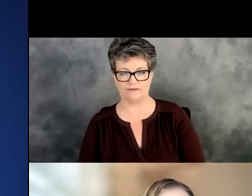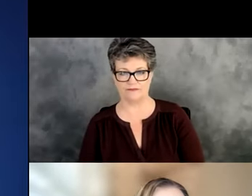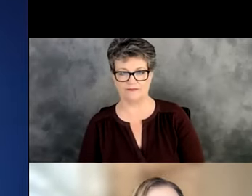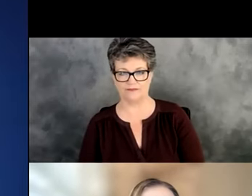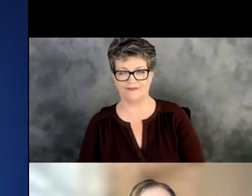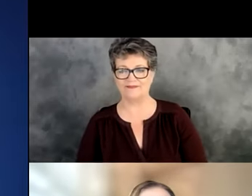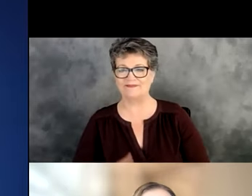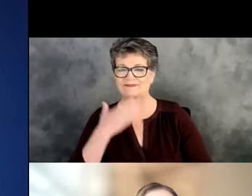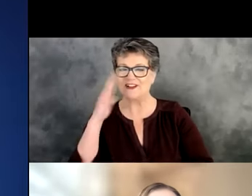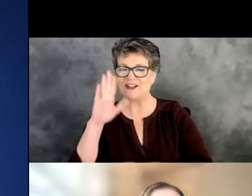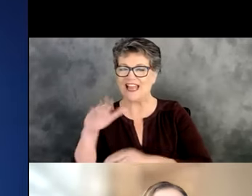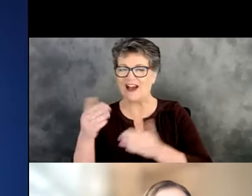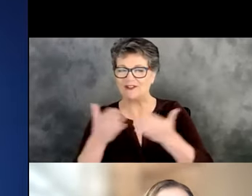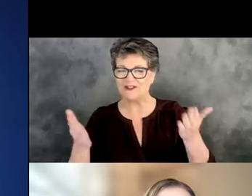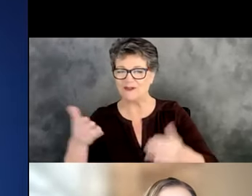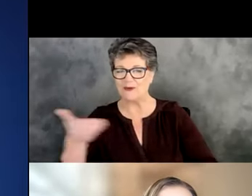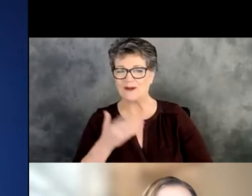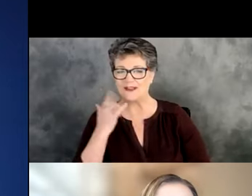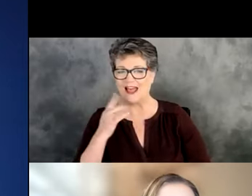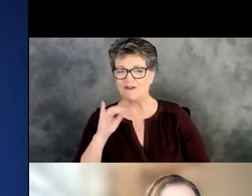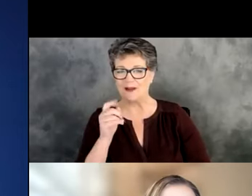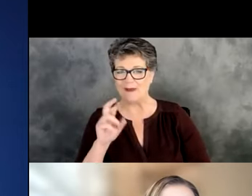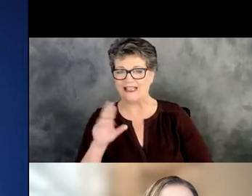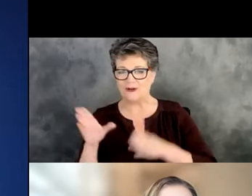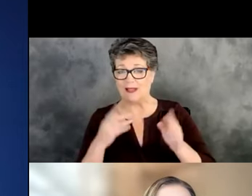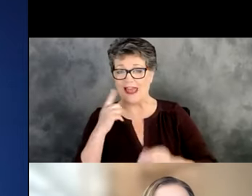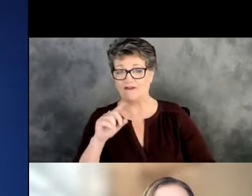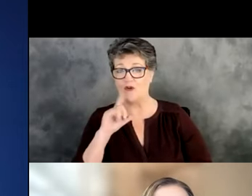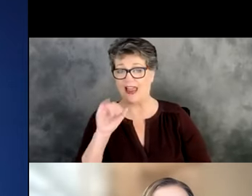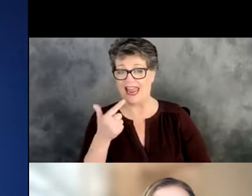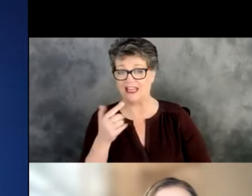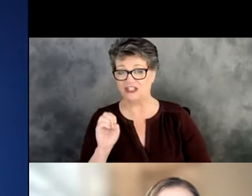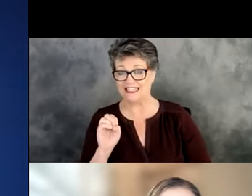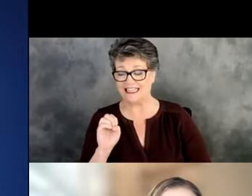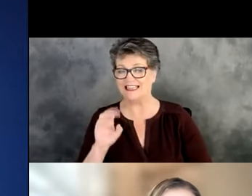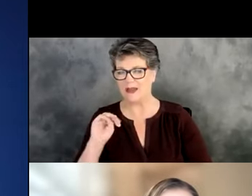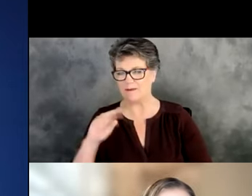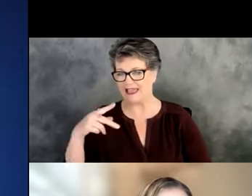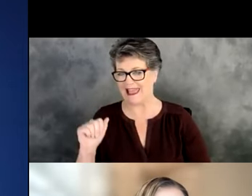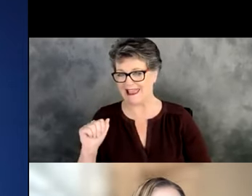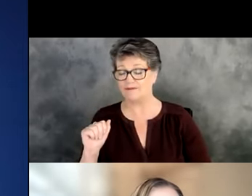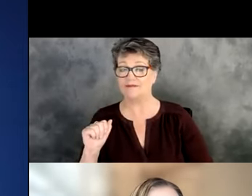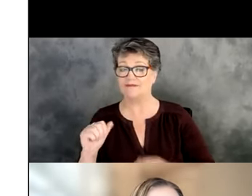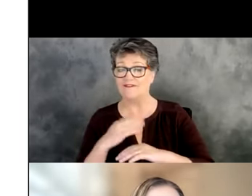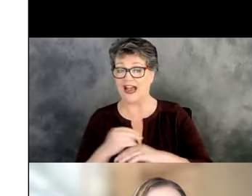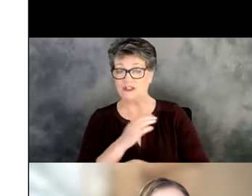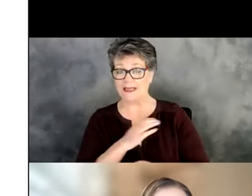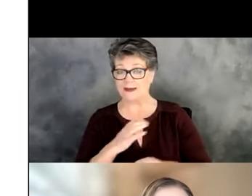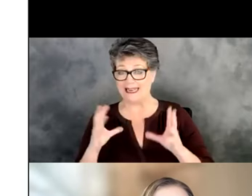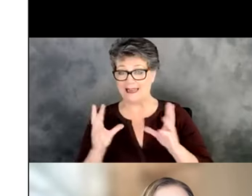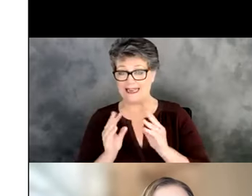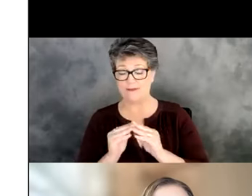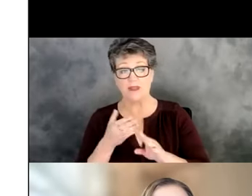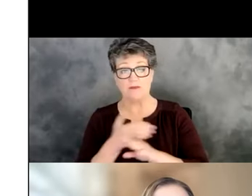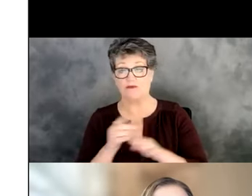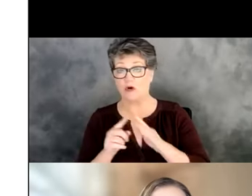Good afternoon, everybody. Welcome to the California Master Plan for Aging Equity and Aging Advisory Committee meeting. Before we get